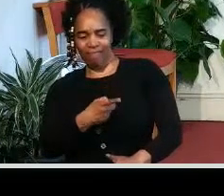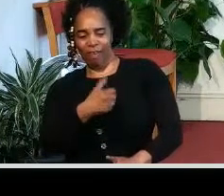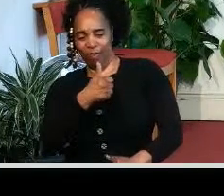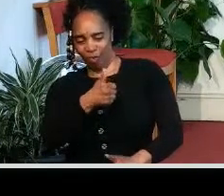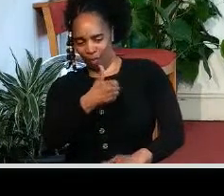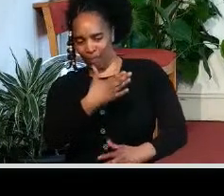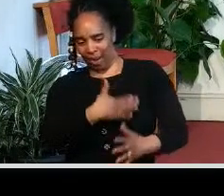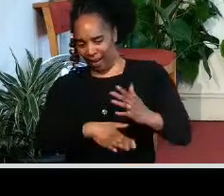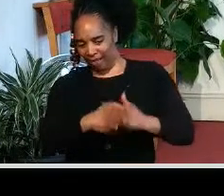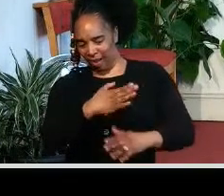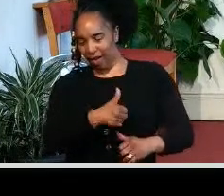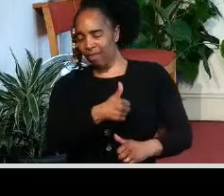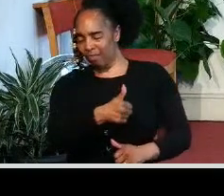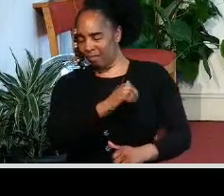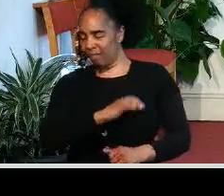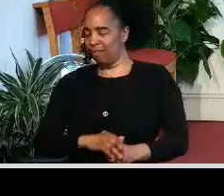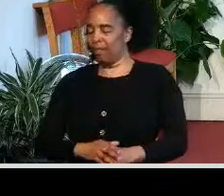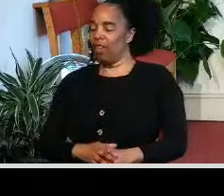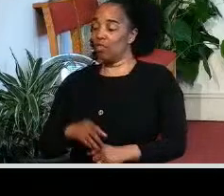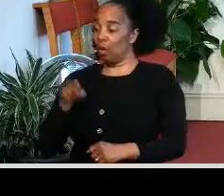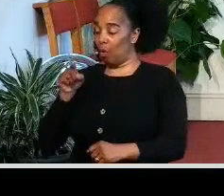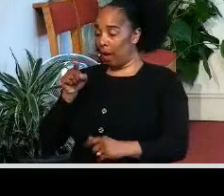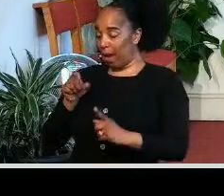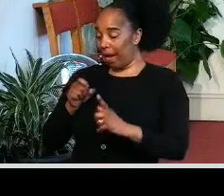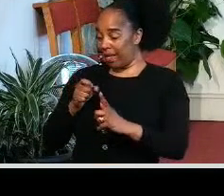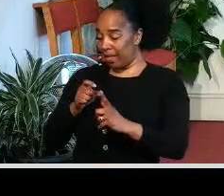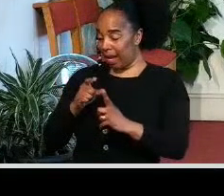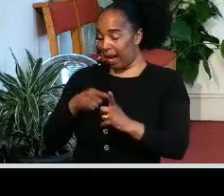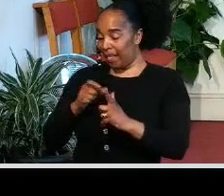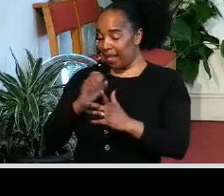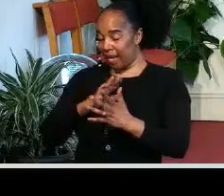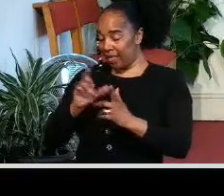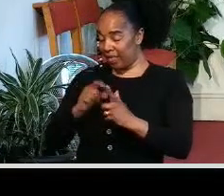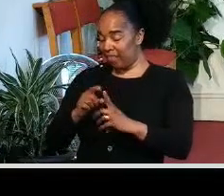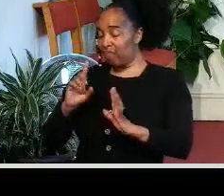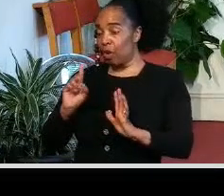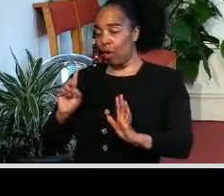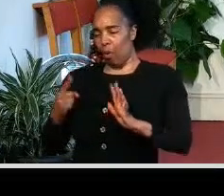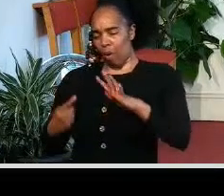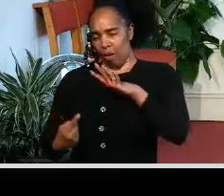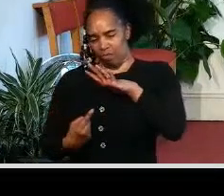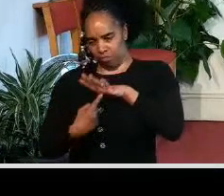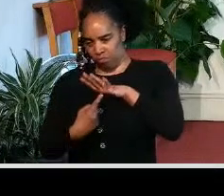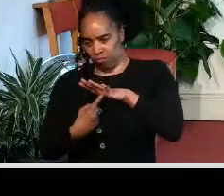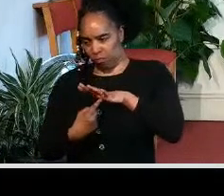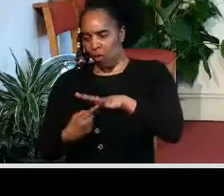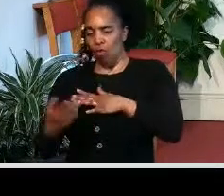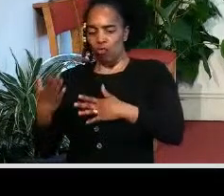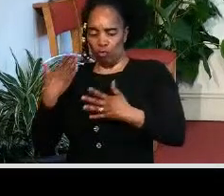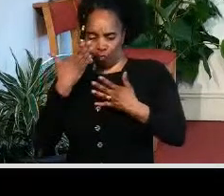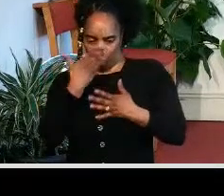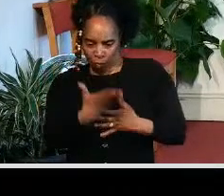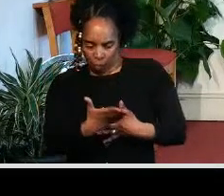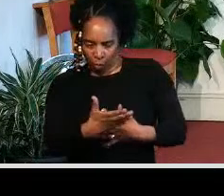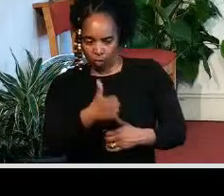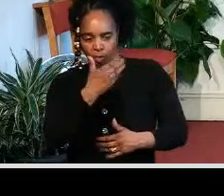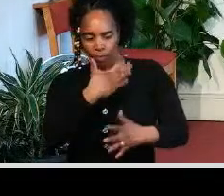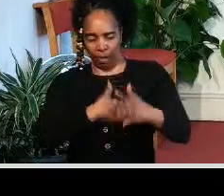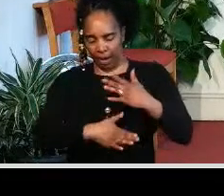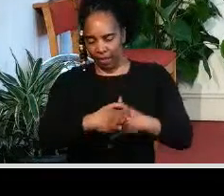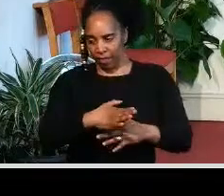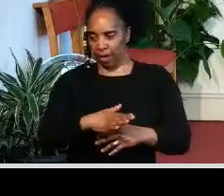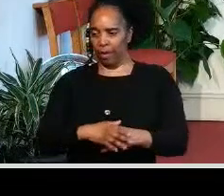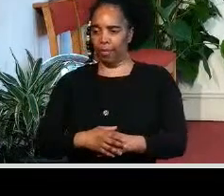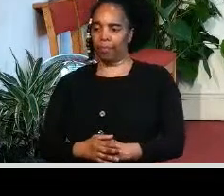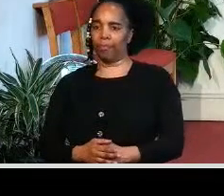with these individuals, it's critical that we do so. Again, removing tangible rewards.